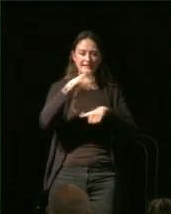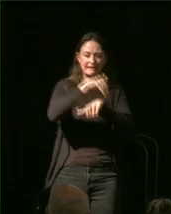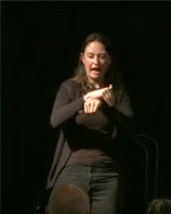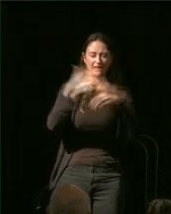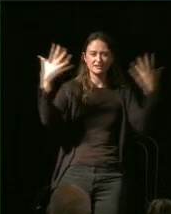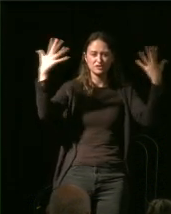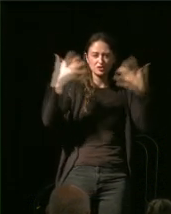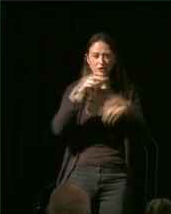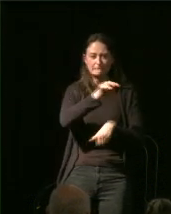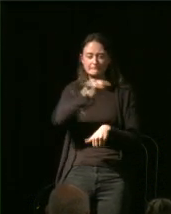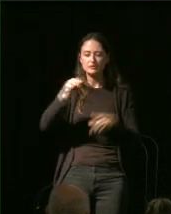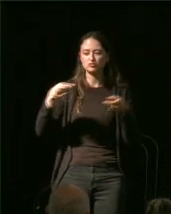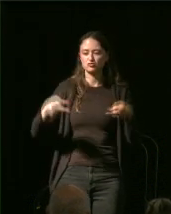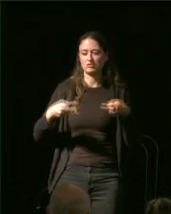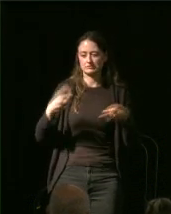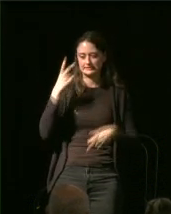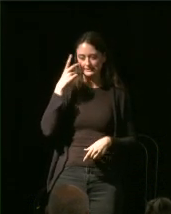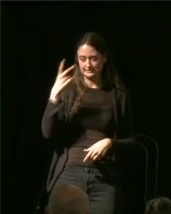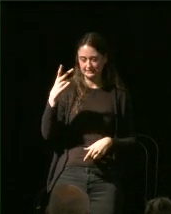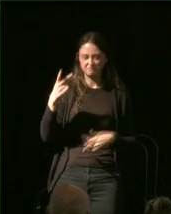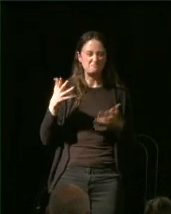as we know.